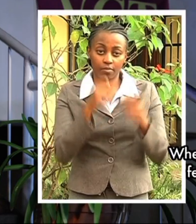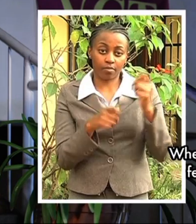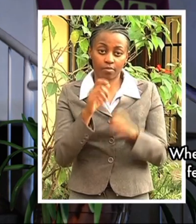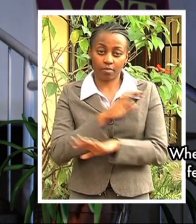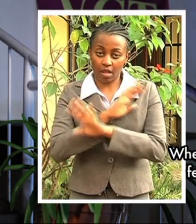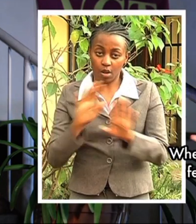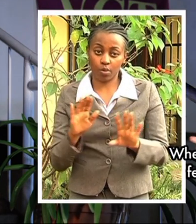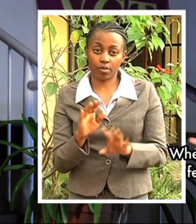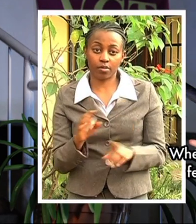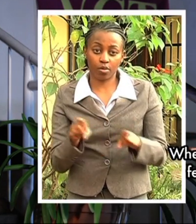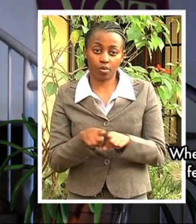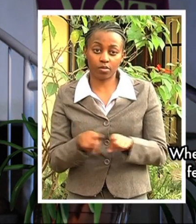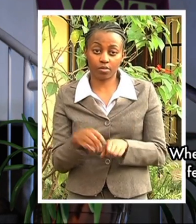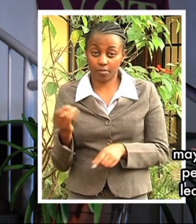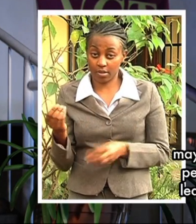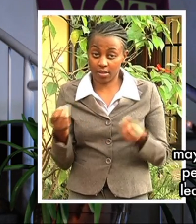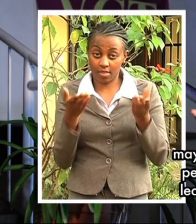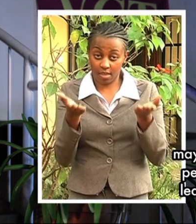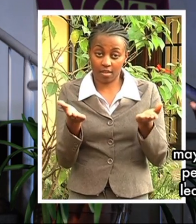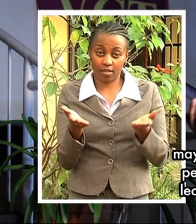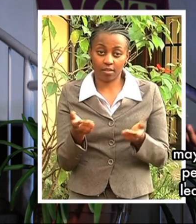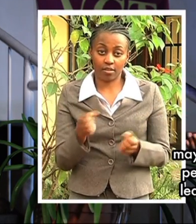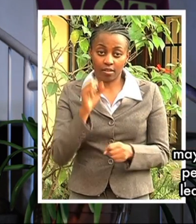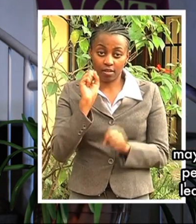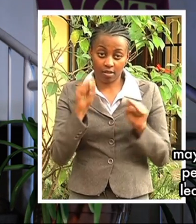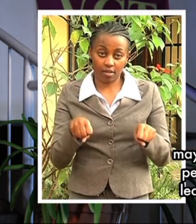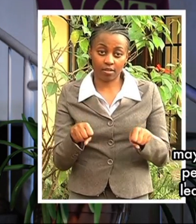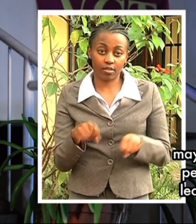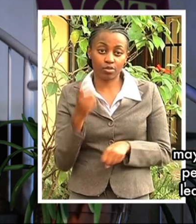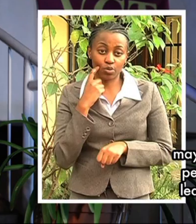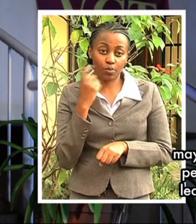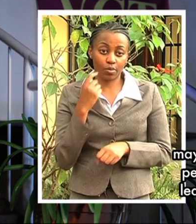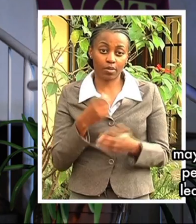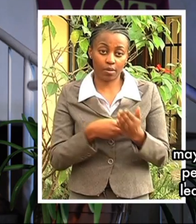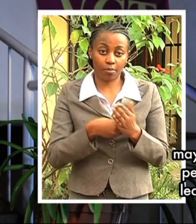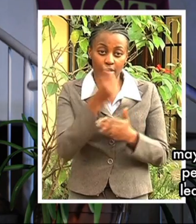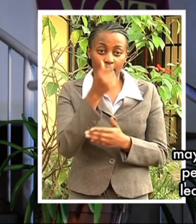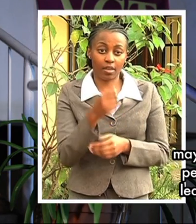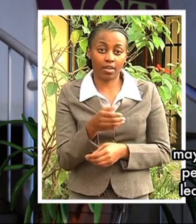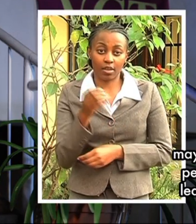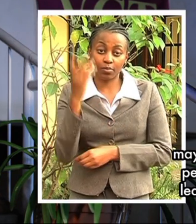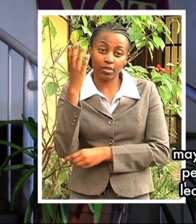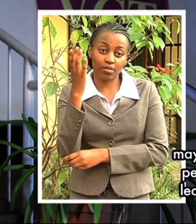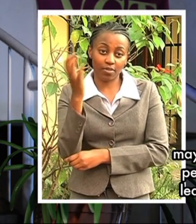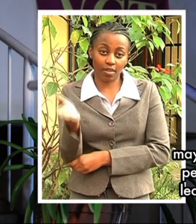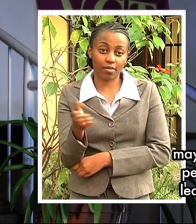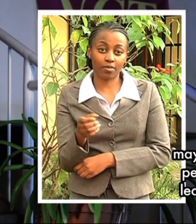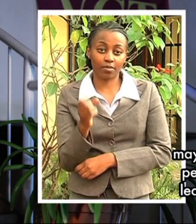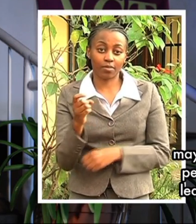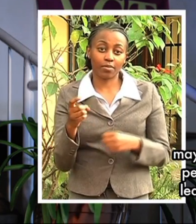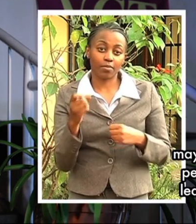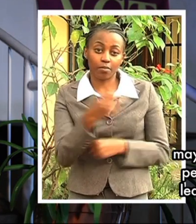animal milk, commonly cow's milk, and maybe commercial formulas for the people who can afford to